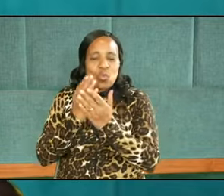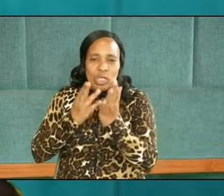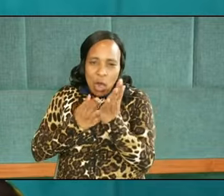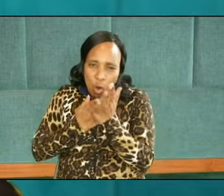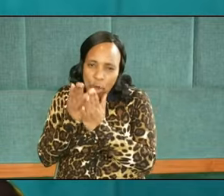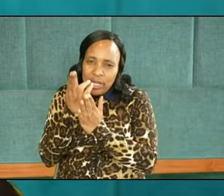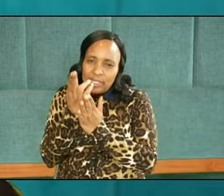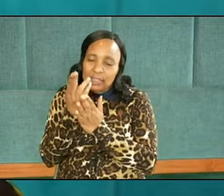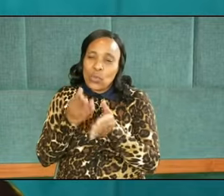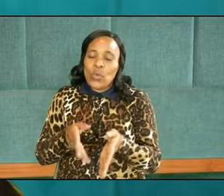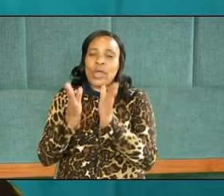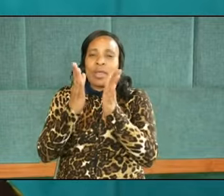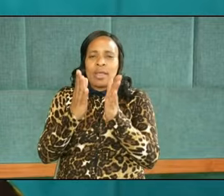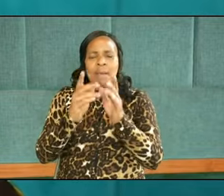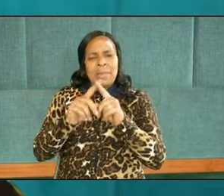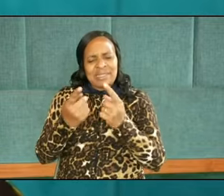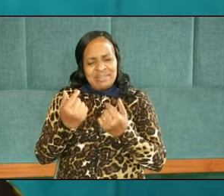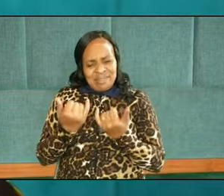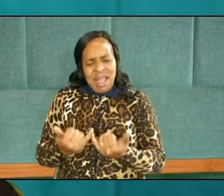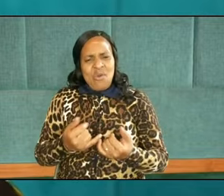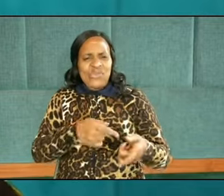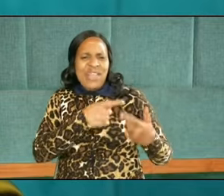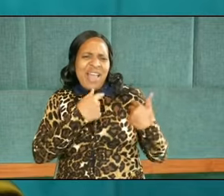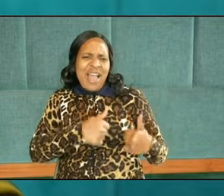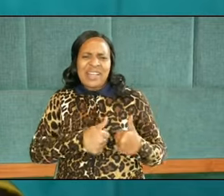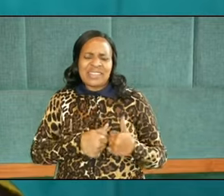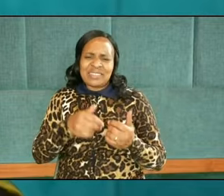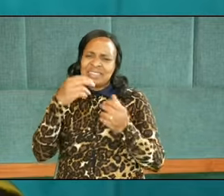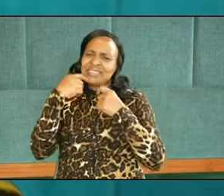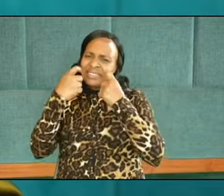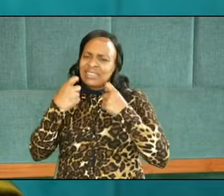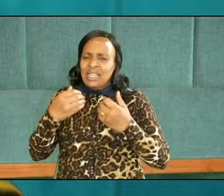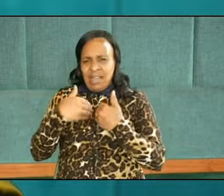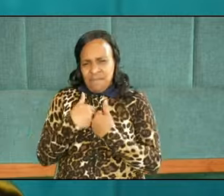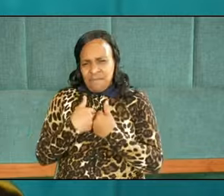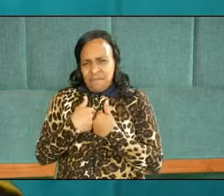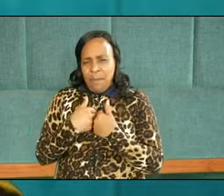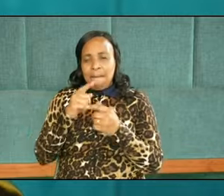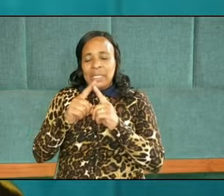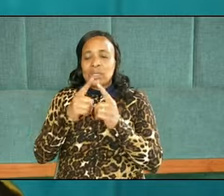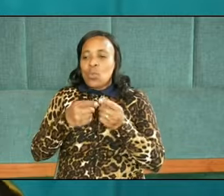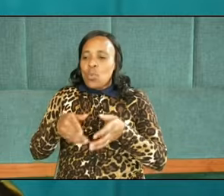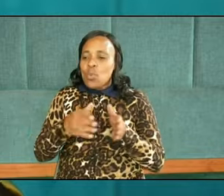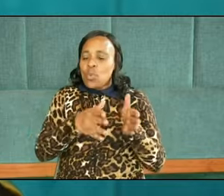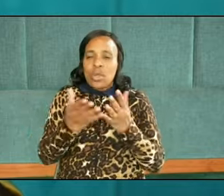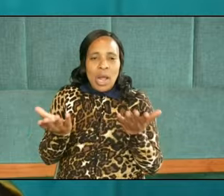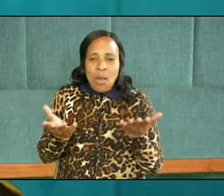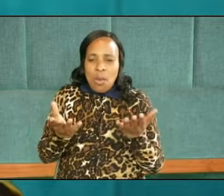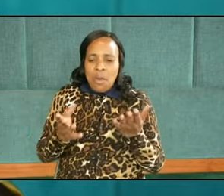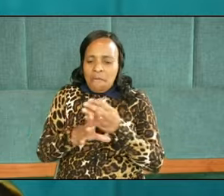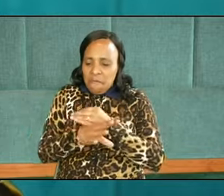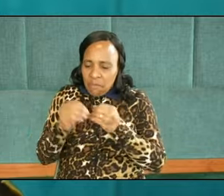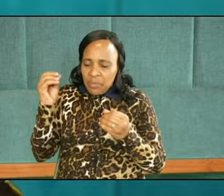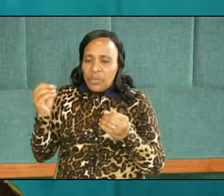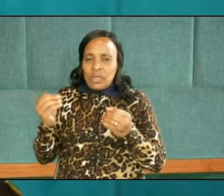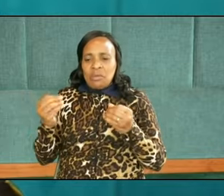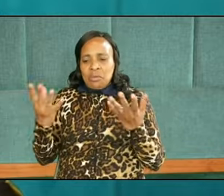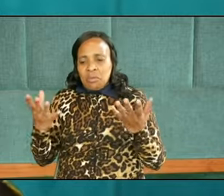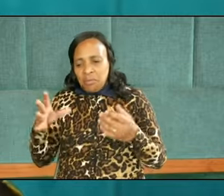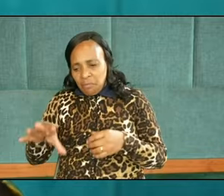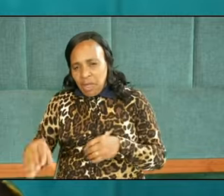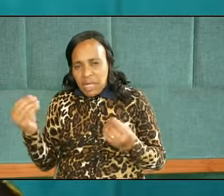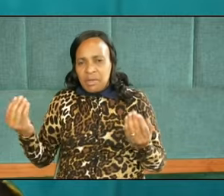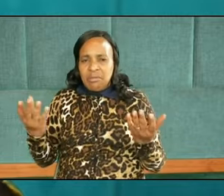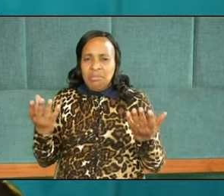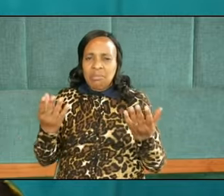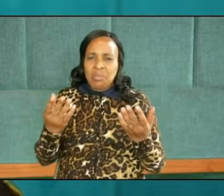But of course, the heart is wicked. So if you try and acquire it by your own means, you'll find a way, like, how can I get it from this person? Or if it's